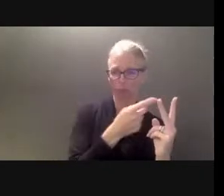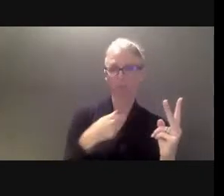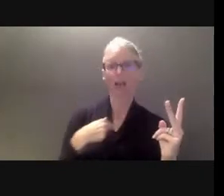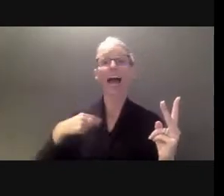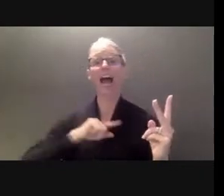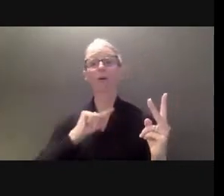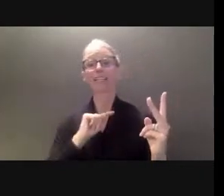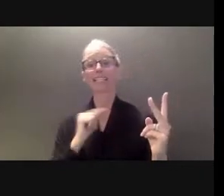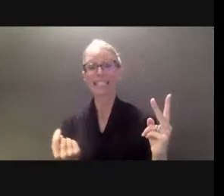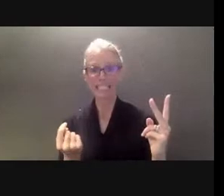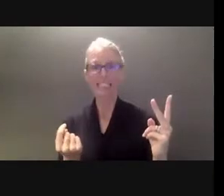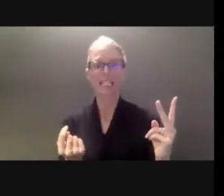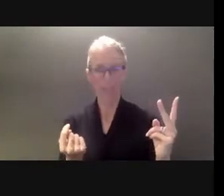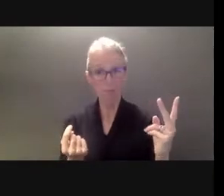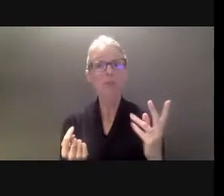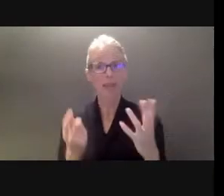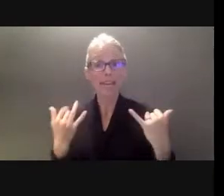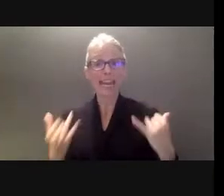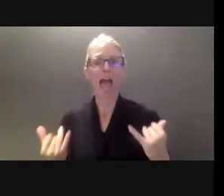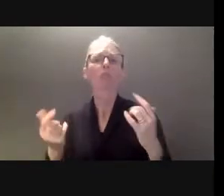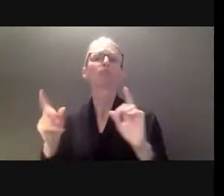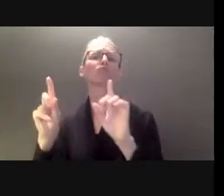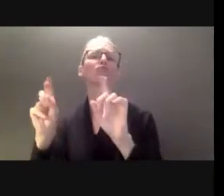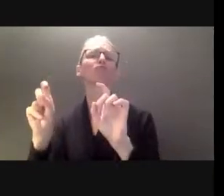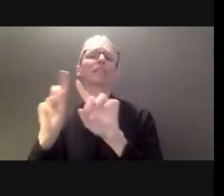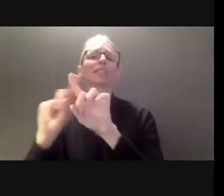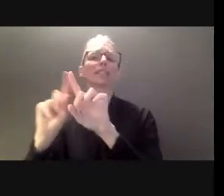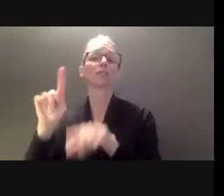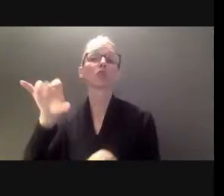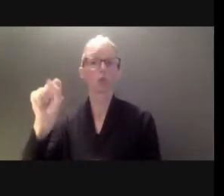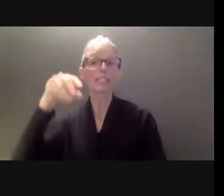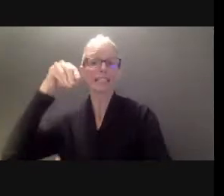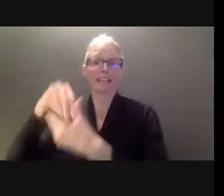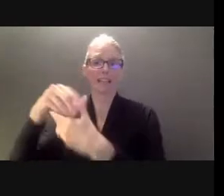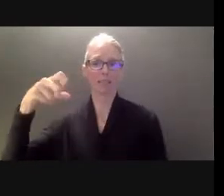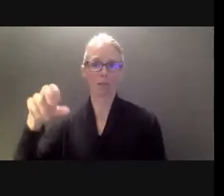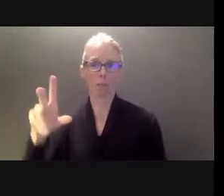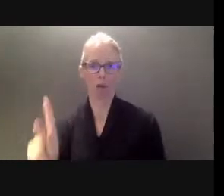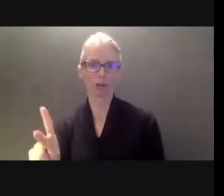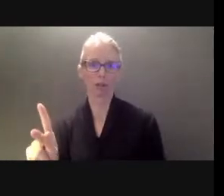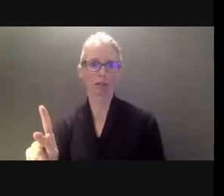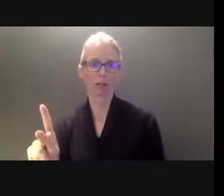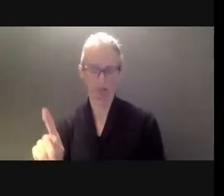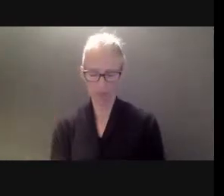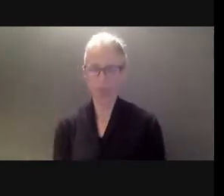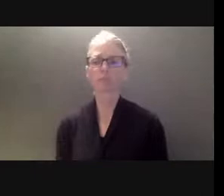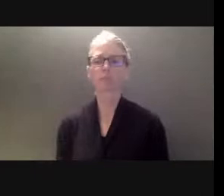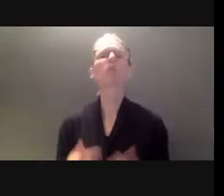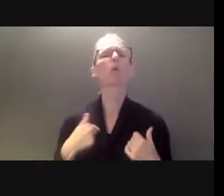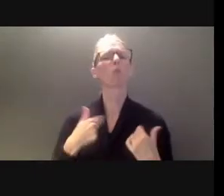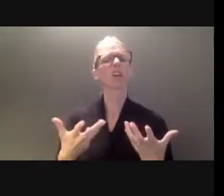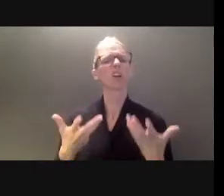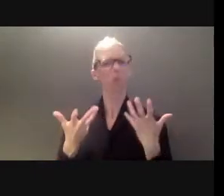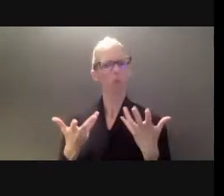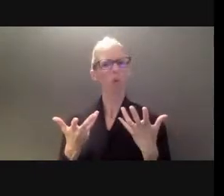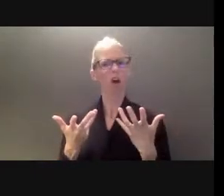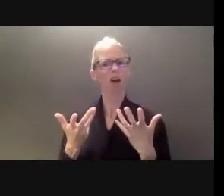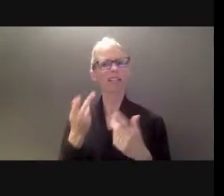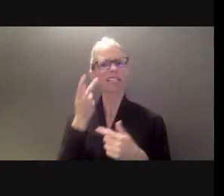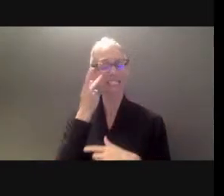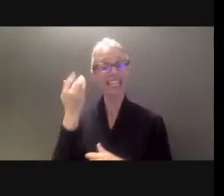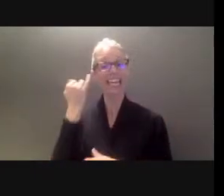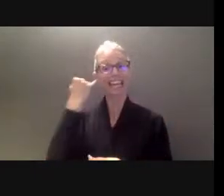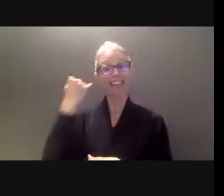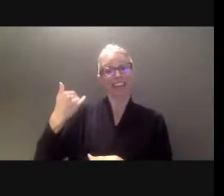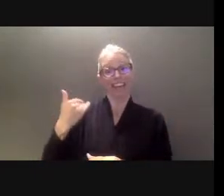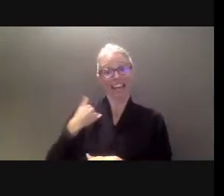tools in some of Canada's parks. This is because one of the goals of our project is to determine how well accessibility assessment tools work